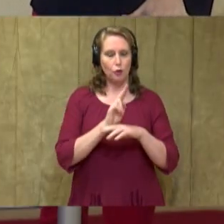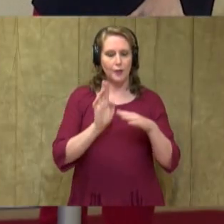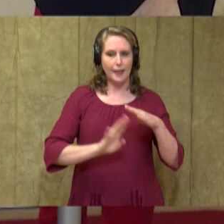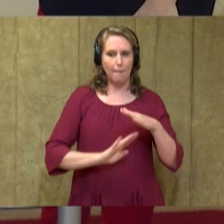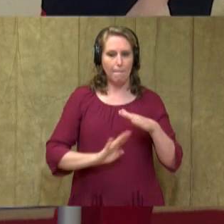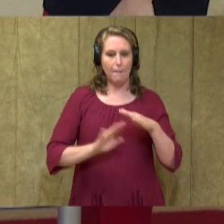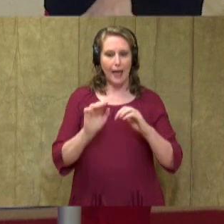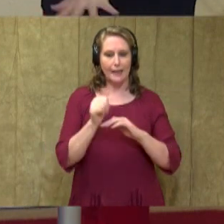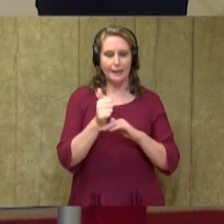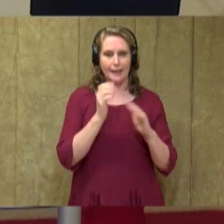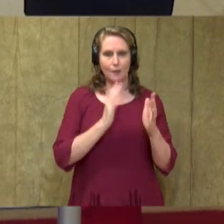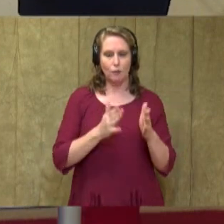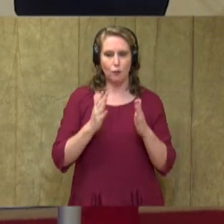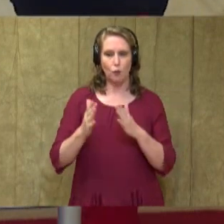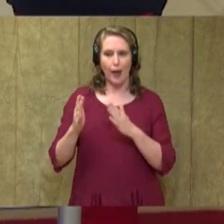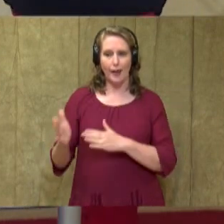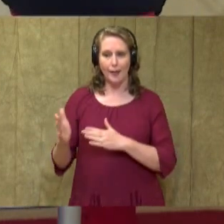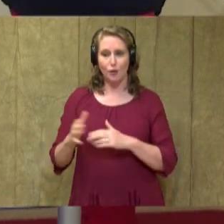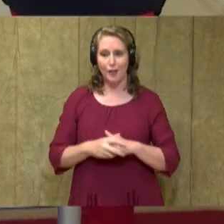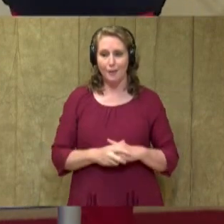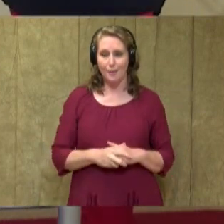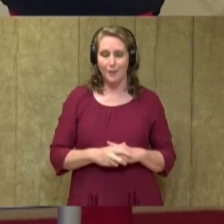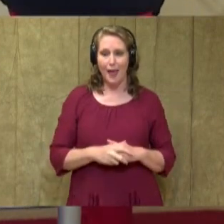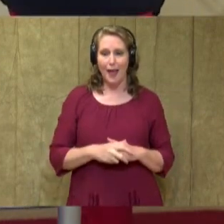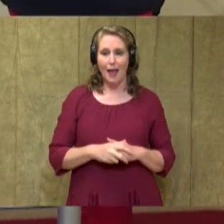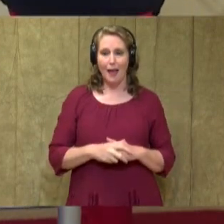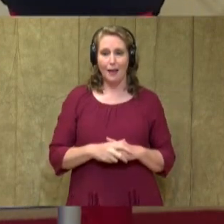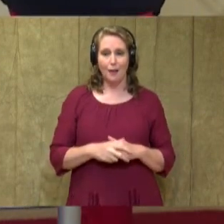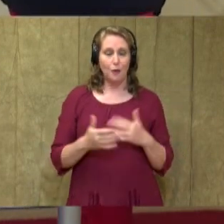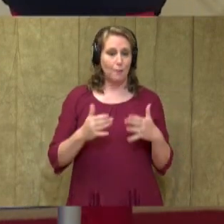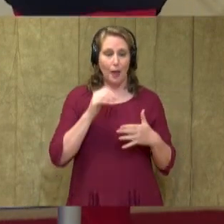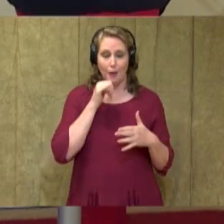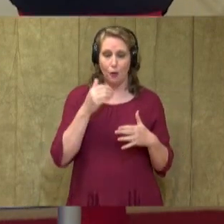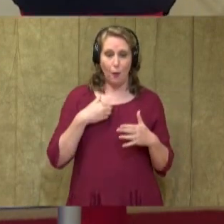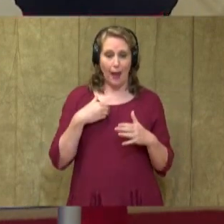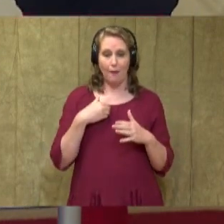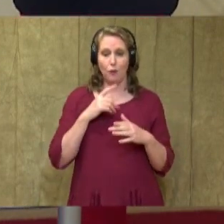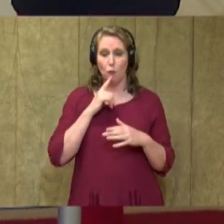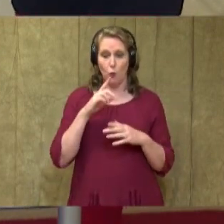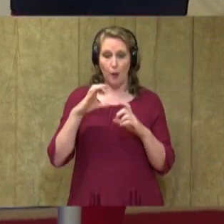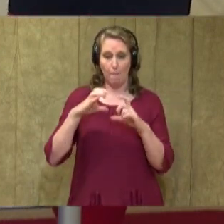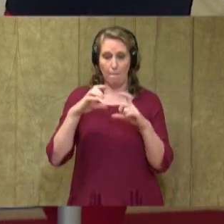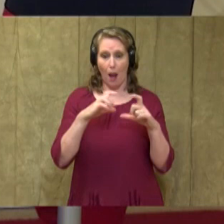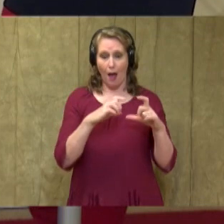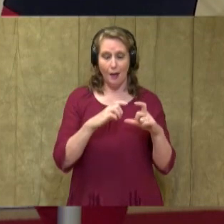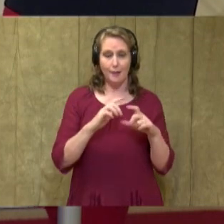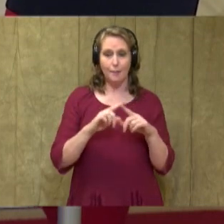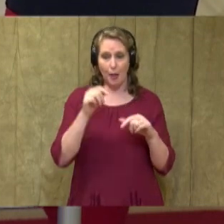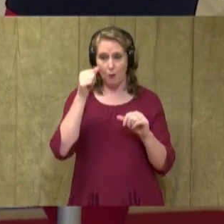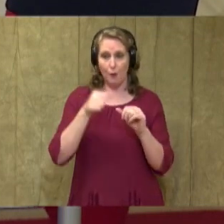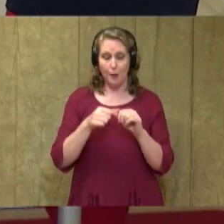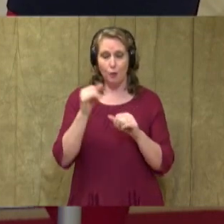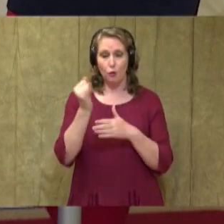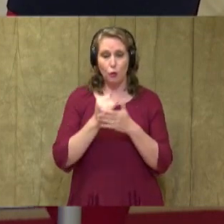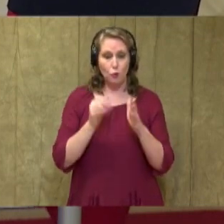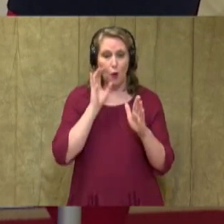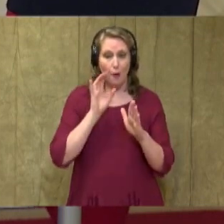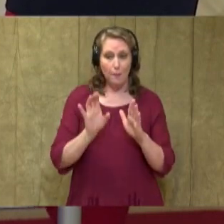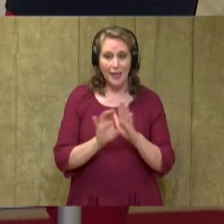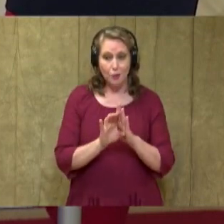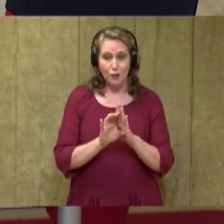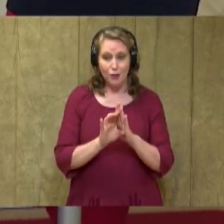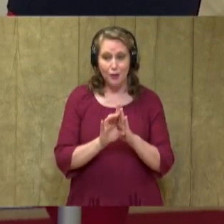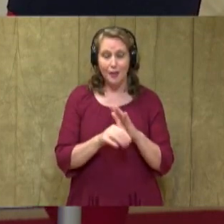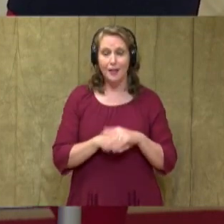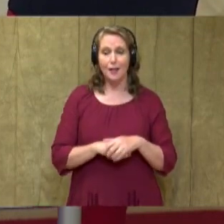10 strategy. So we can do that. So I know that you probably don't have base 10 blocks at home, but remember the draw a picture. So